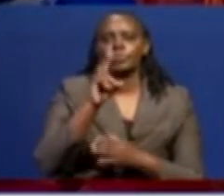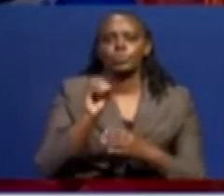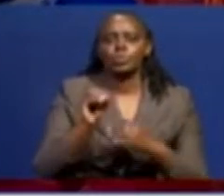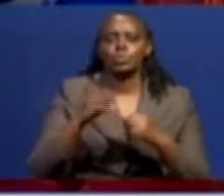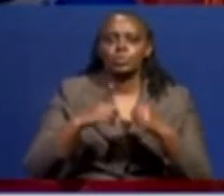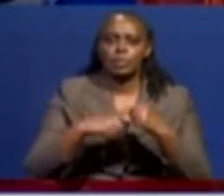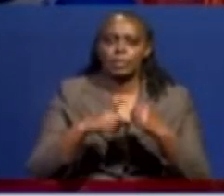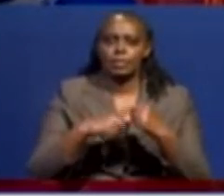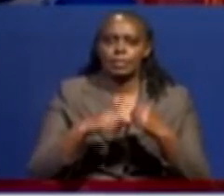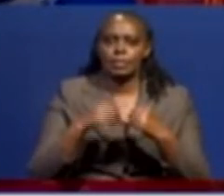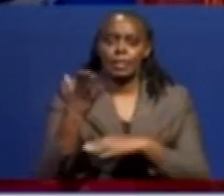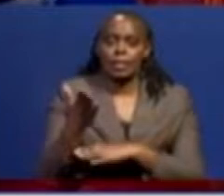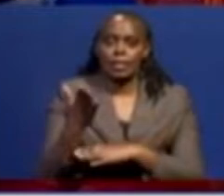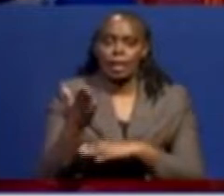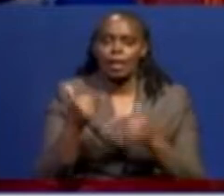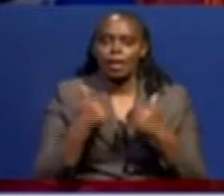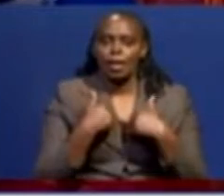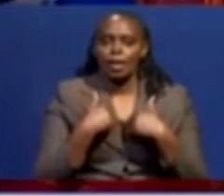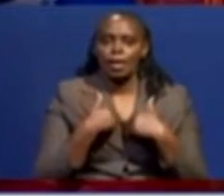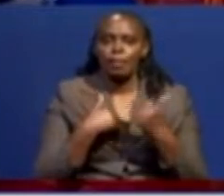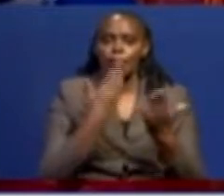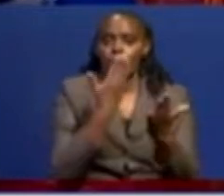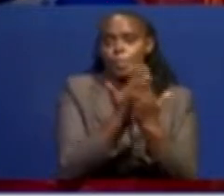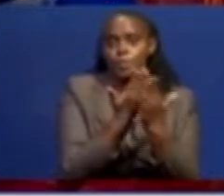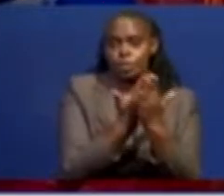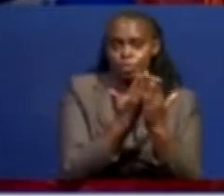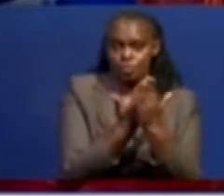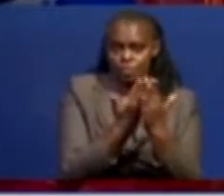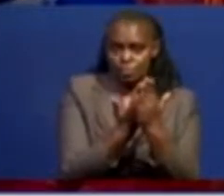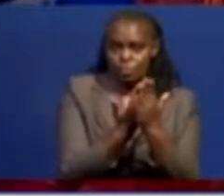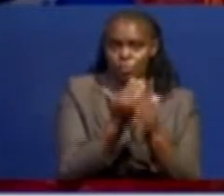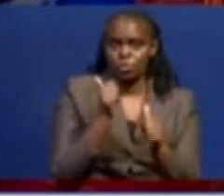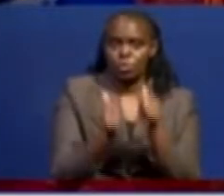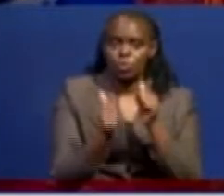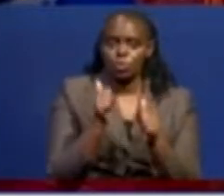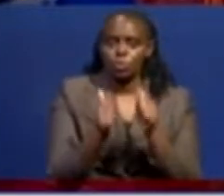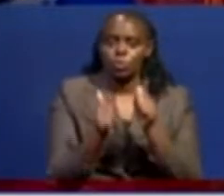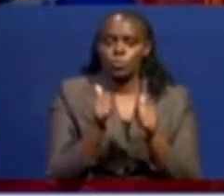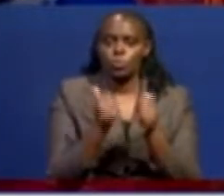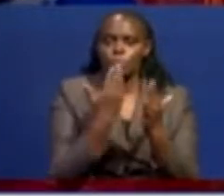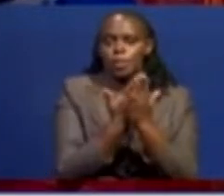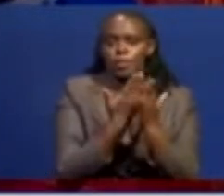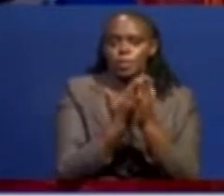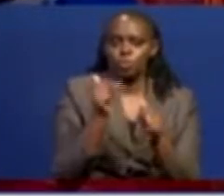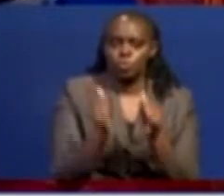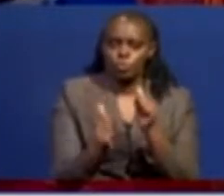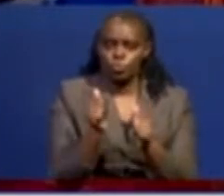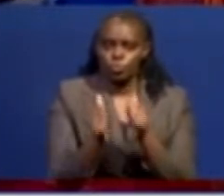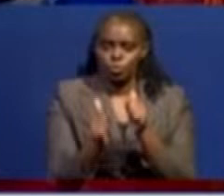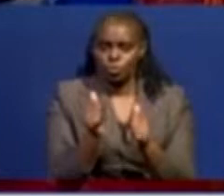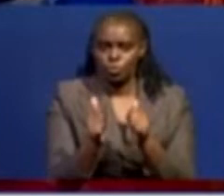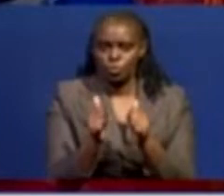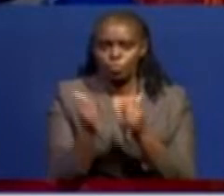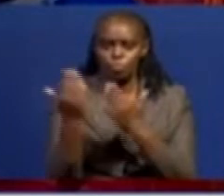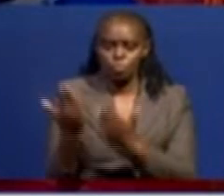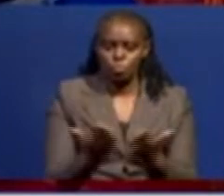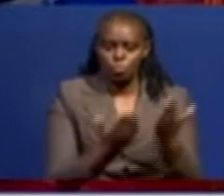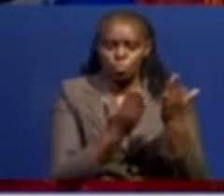On page 206, there is a petition that